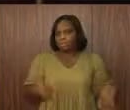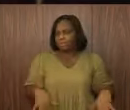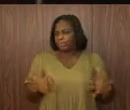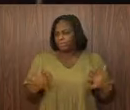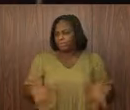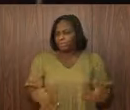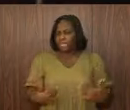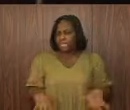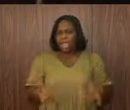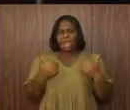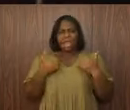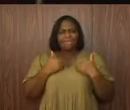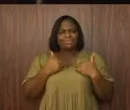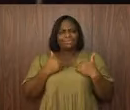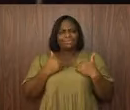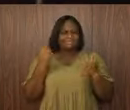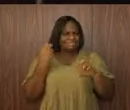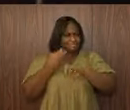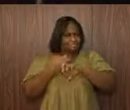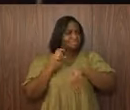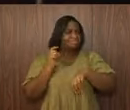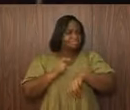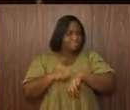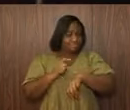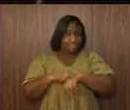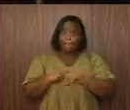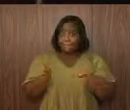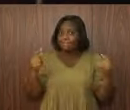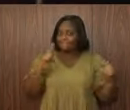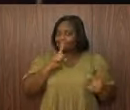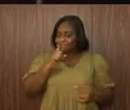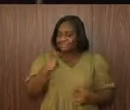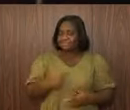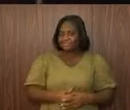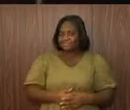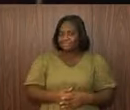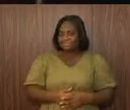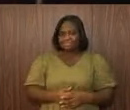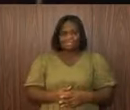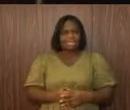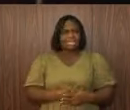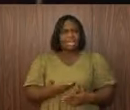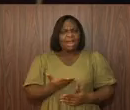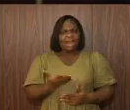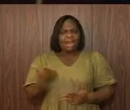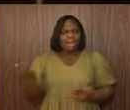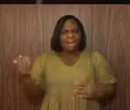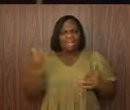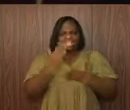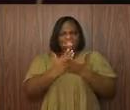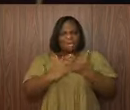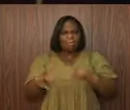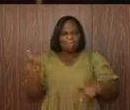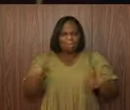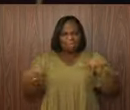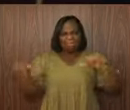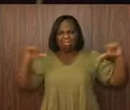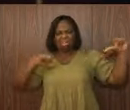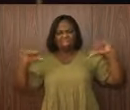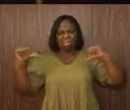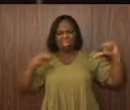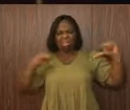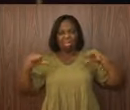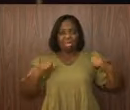with the unknown. Indeed, there were moments where we doubted our ability to surmount